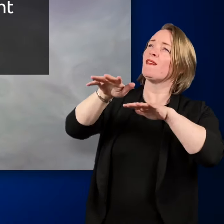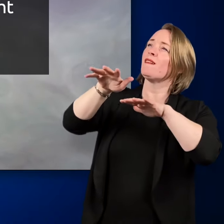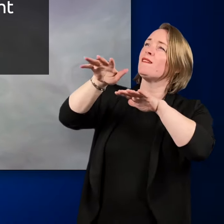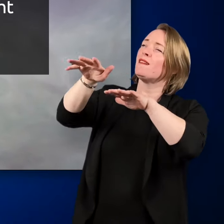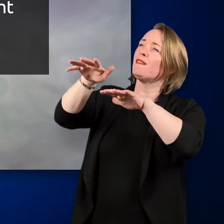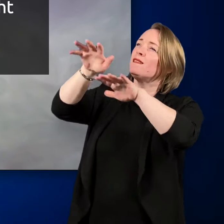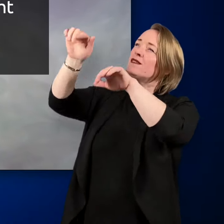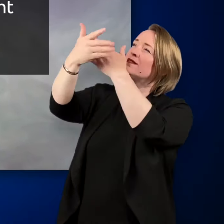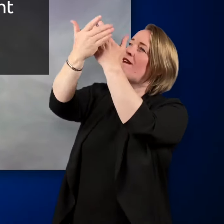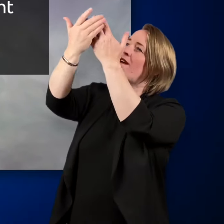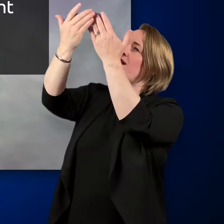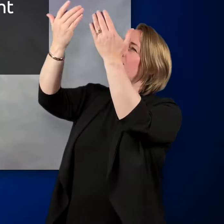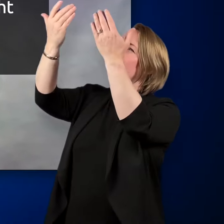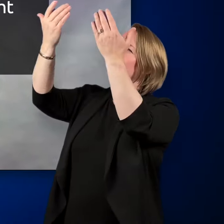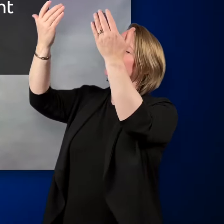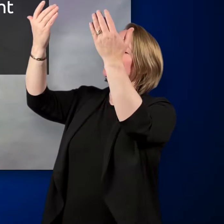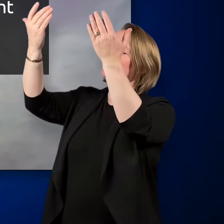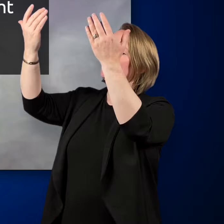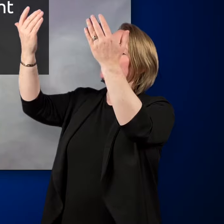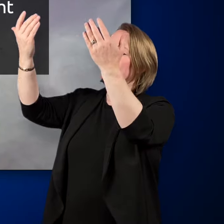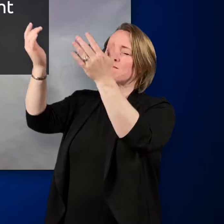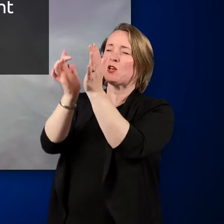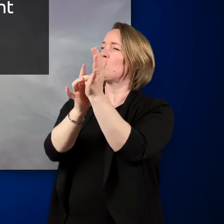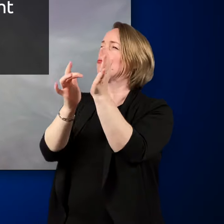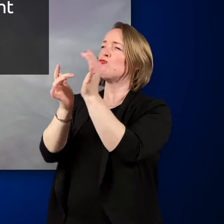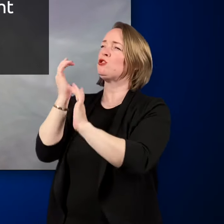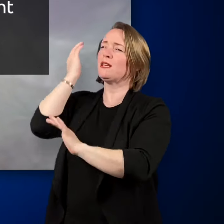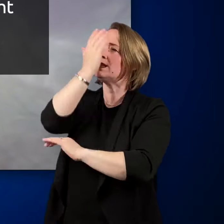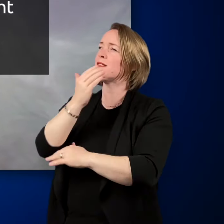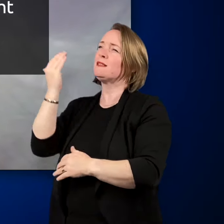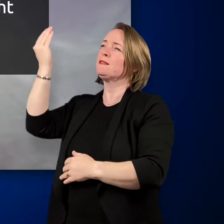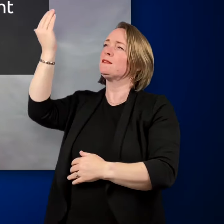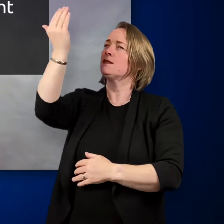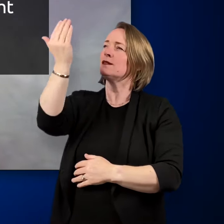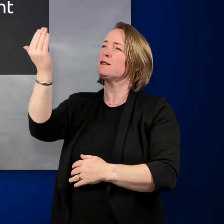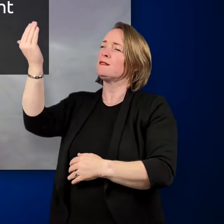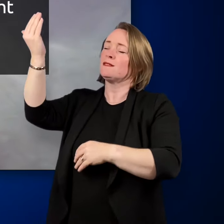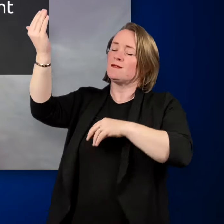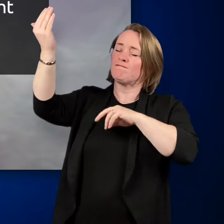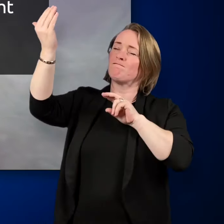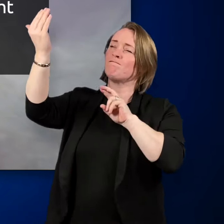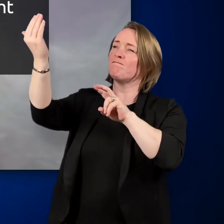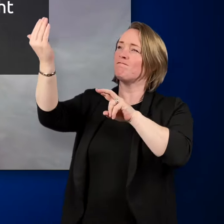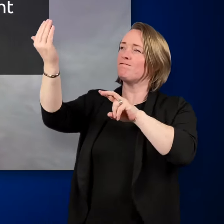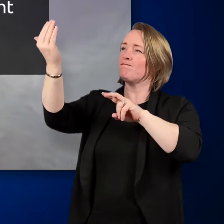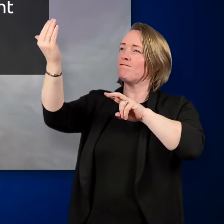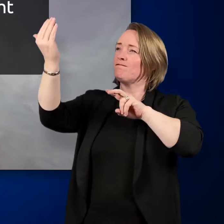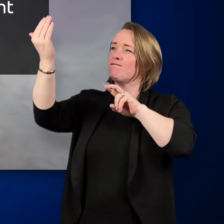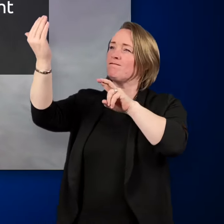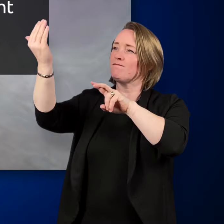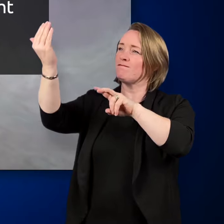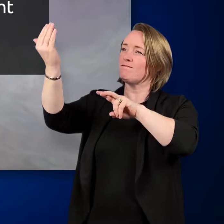rise among the saints, my gaze transfixed